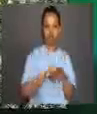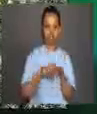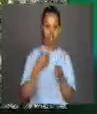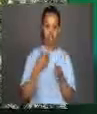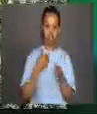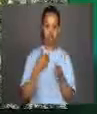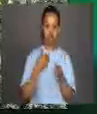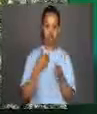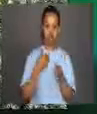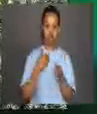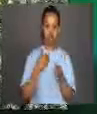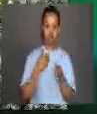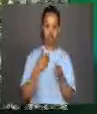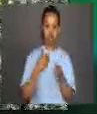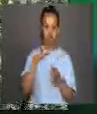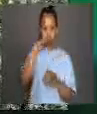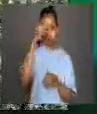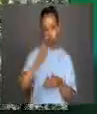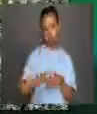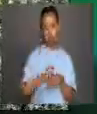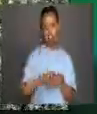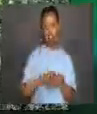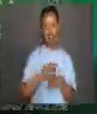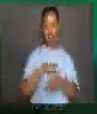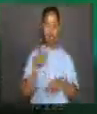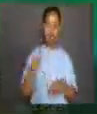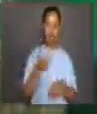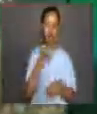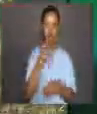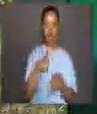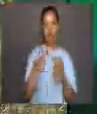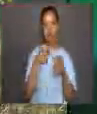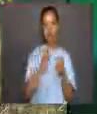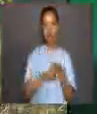the summer when temperatures are warmer.